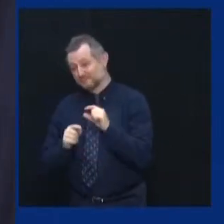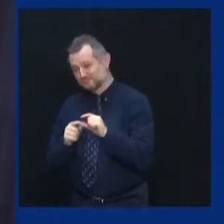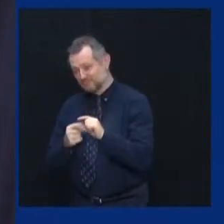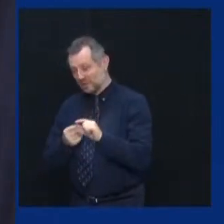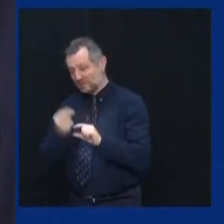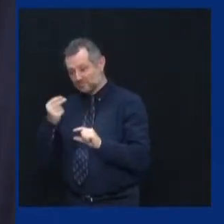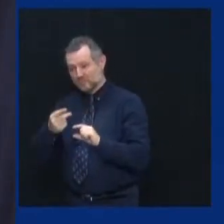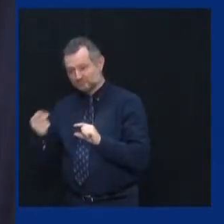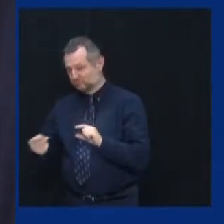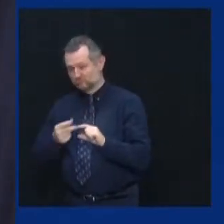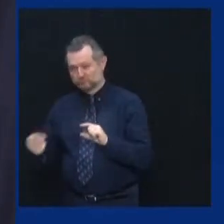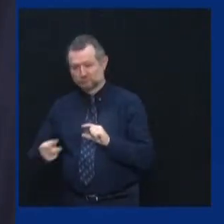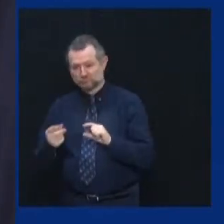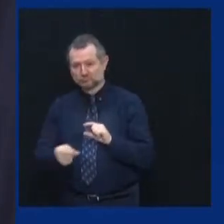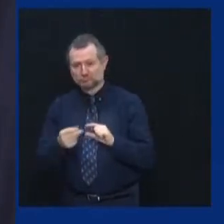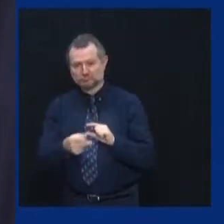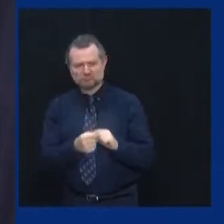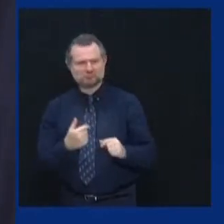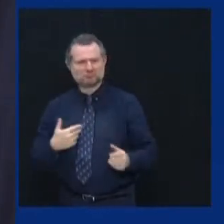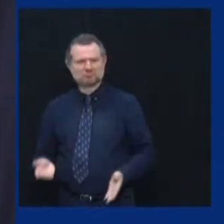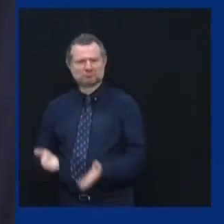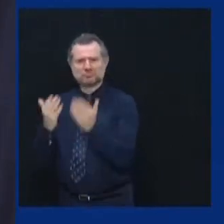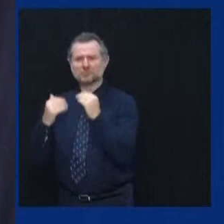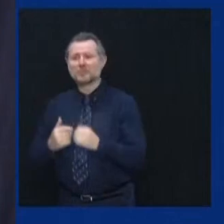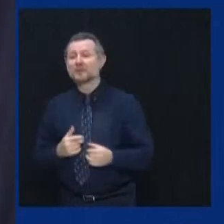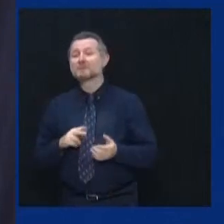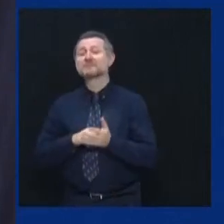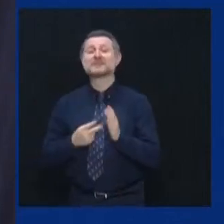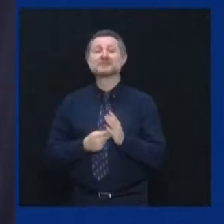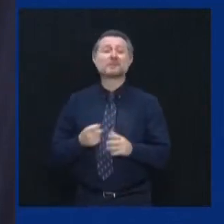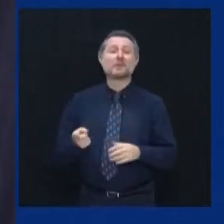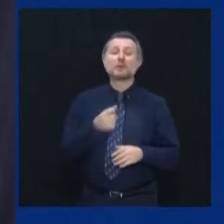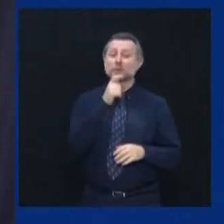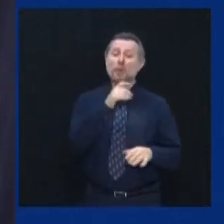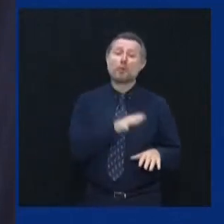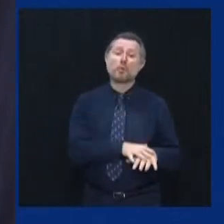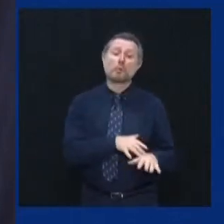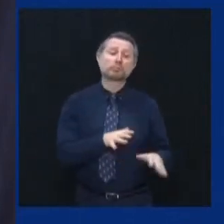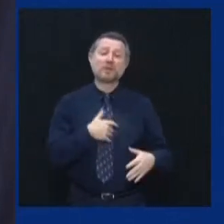So at this point, we're not going to go take back the allocation.